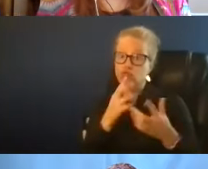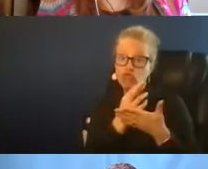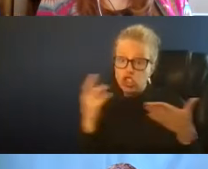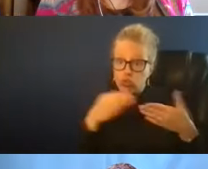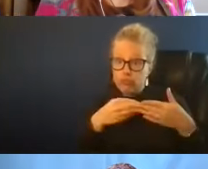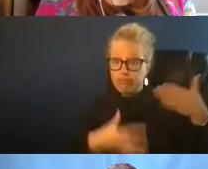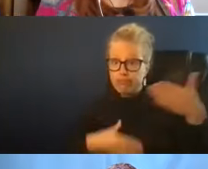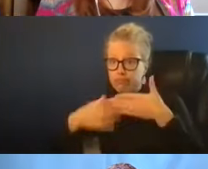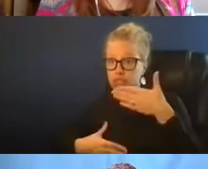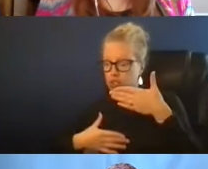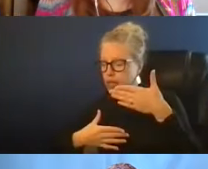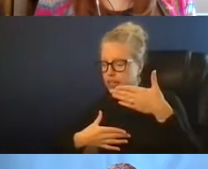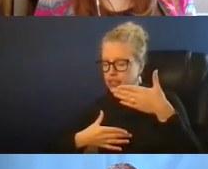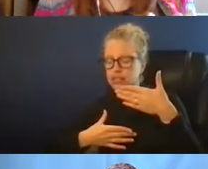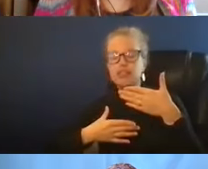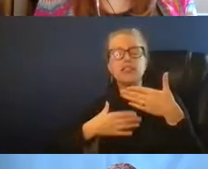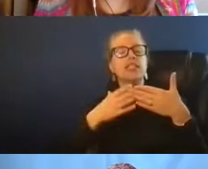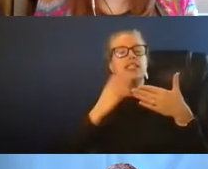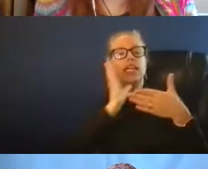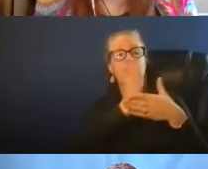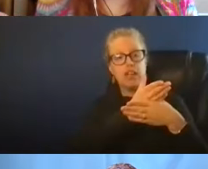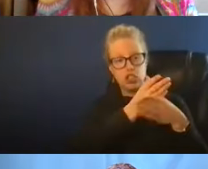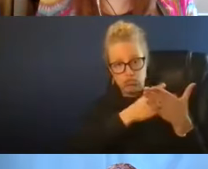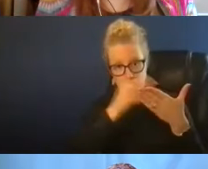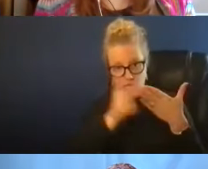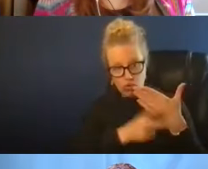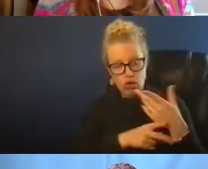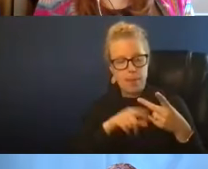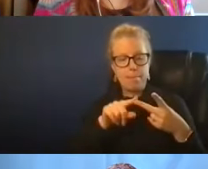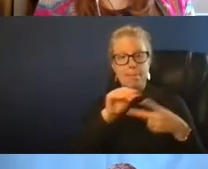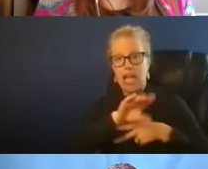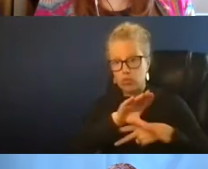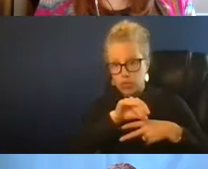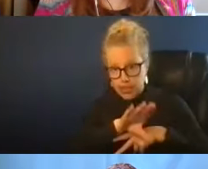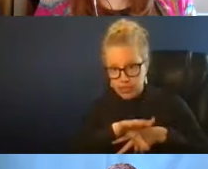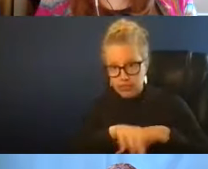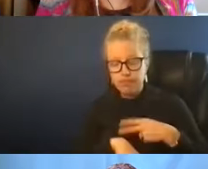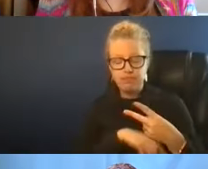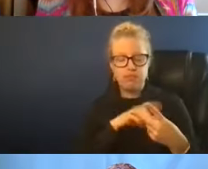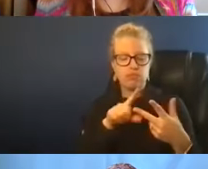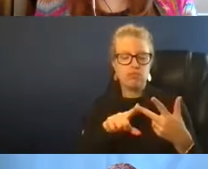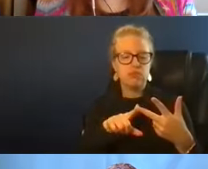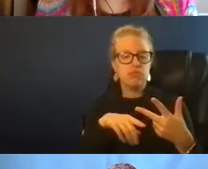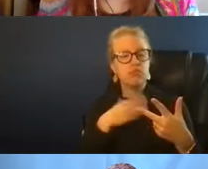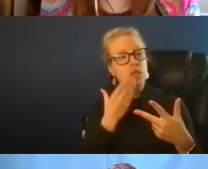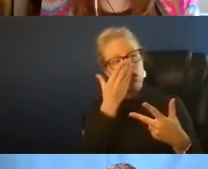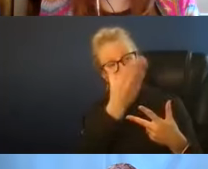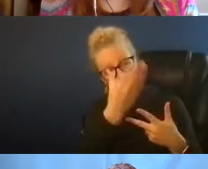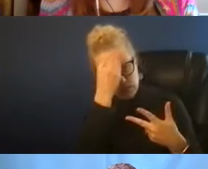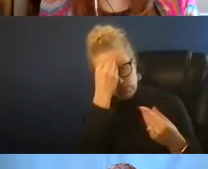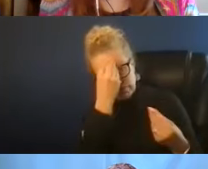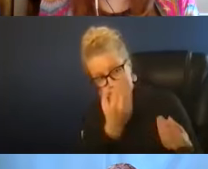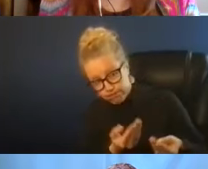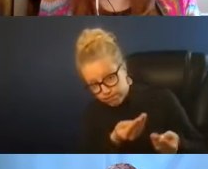resources about intervention programs or counseling? How are we going to offer that information in